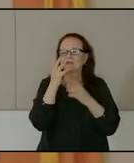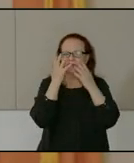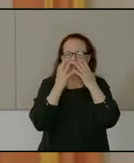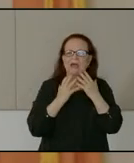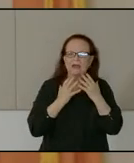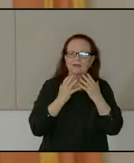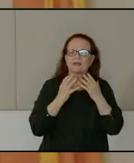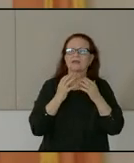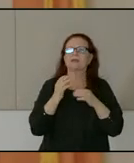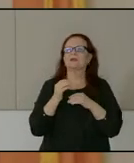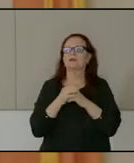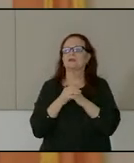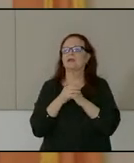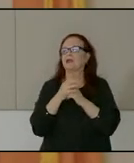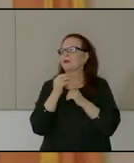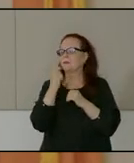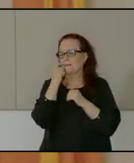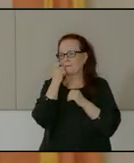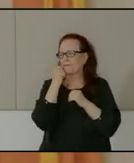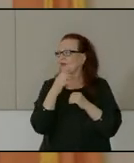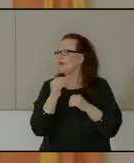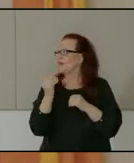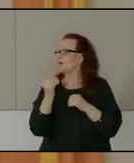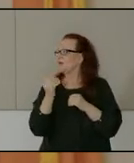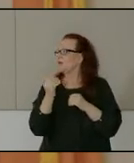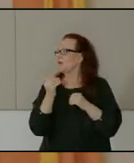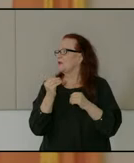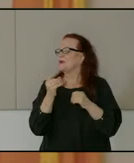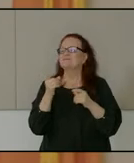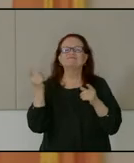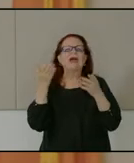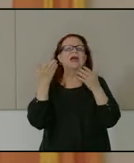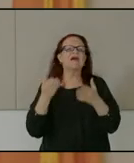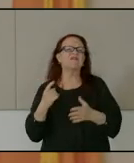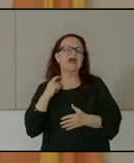not ready for this step, for this move. We